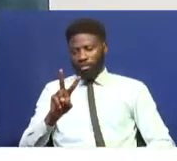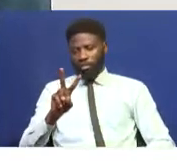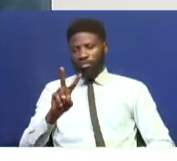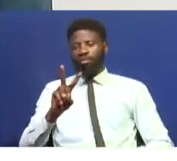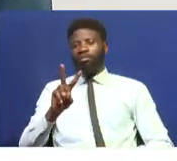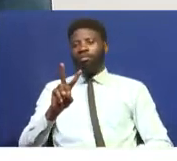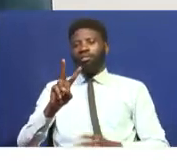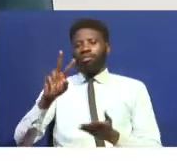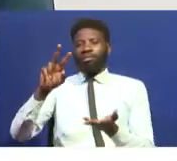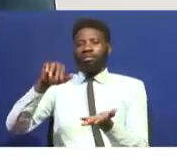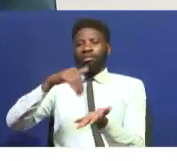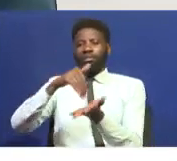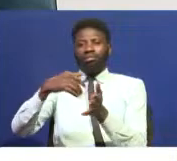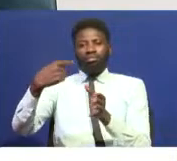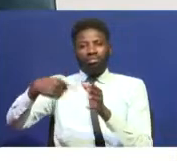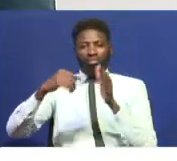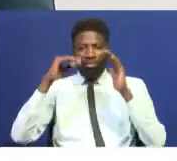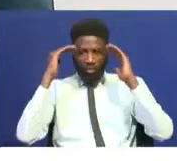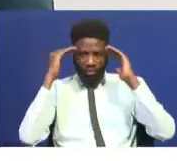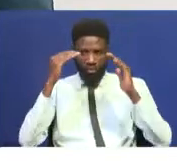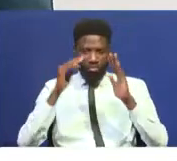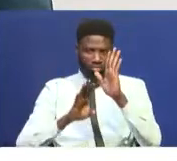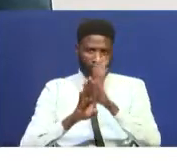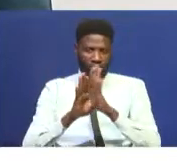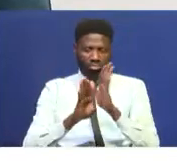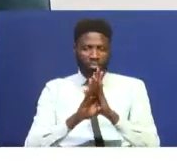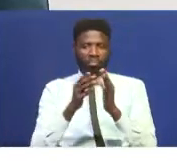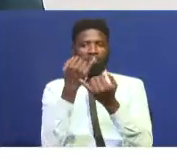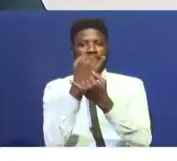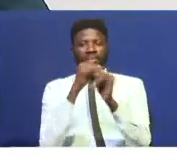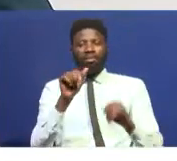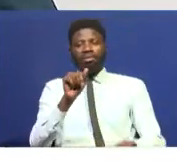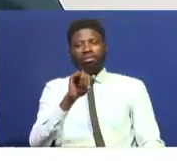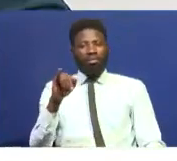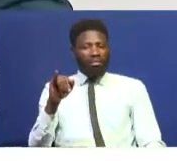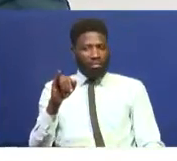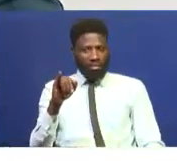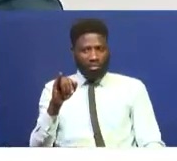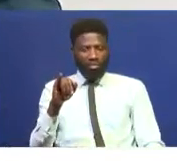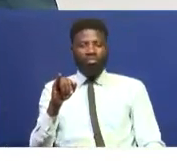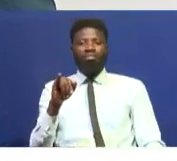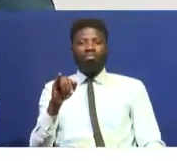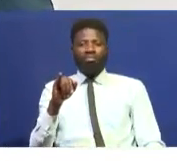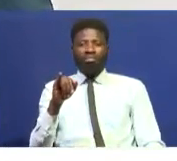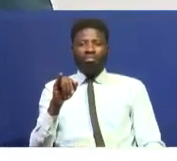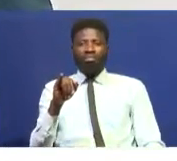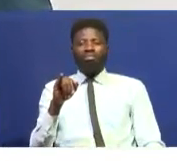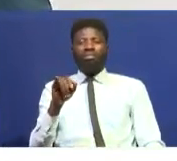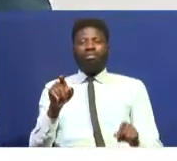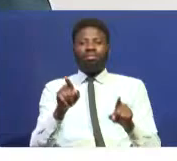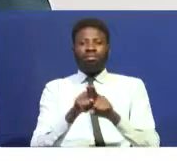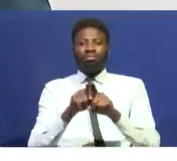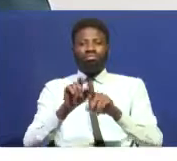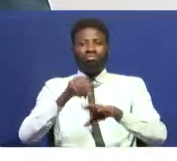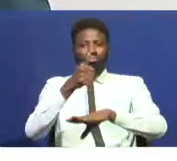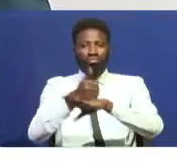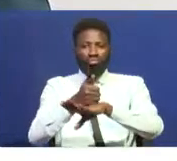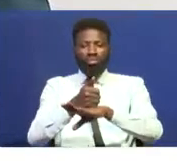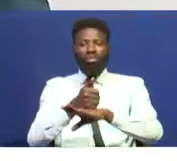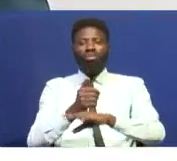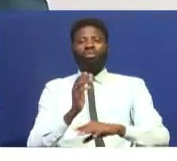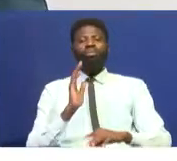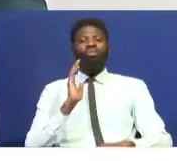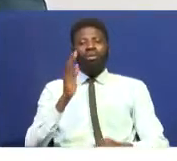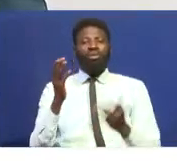will focus on the development of sovereign AI factories and supercomputing facilities, will be stationed at Karuma